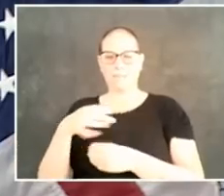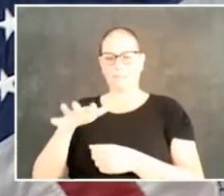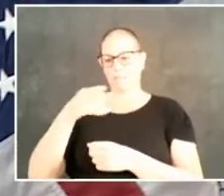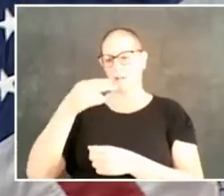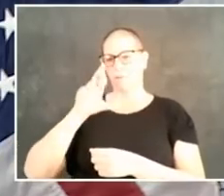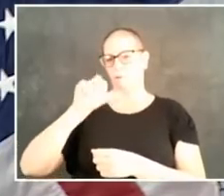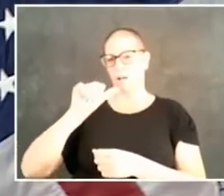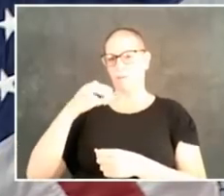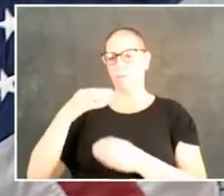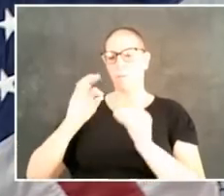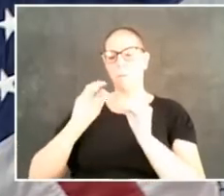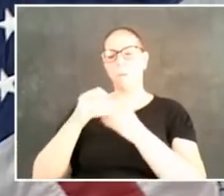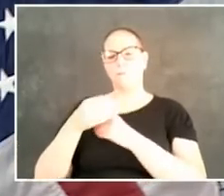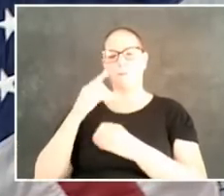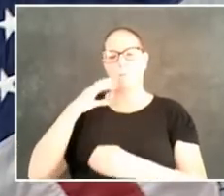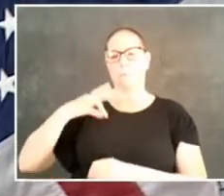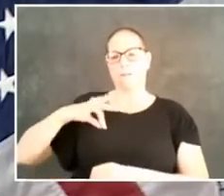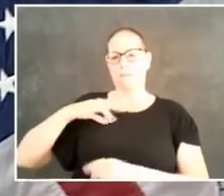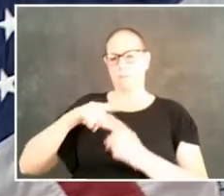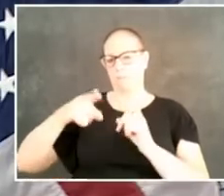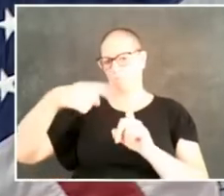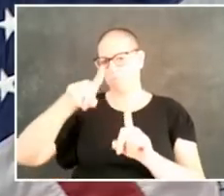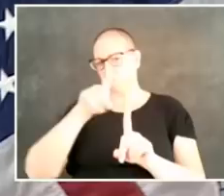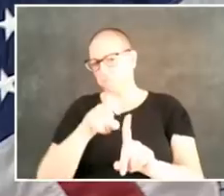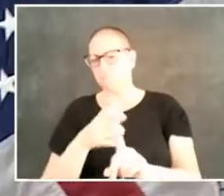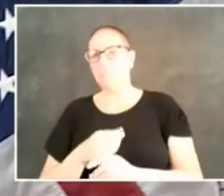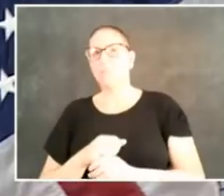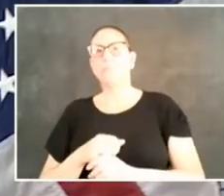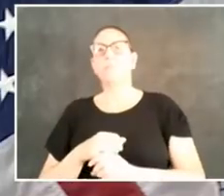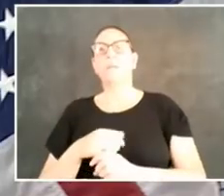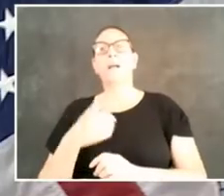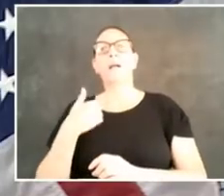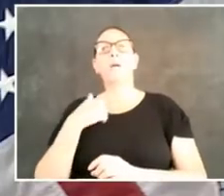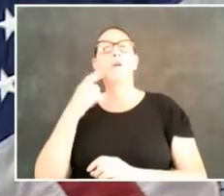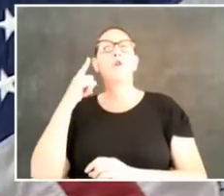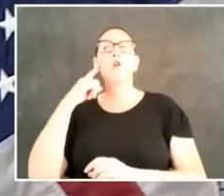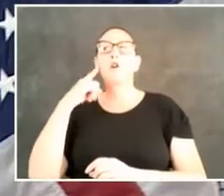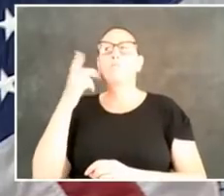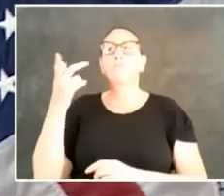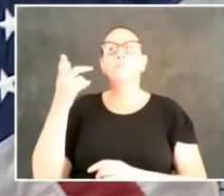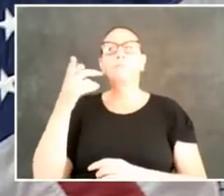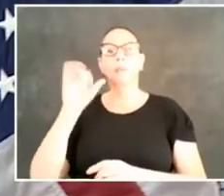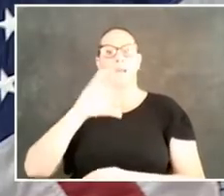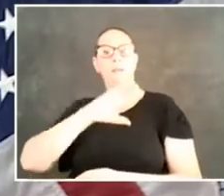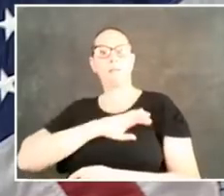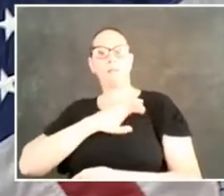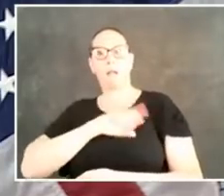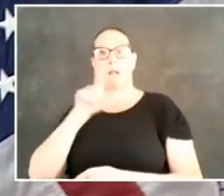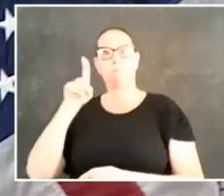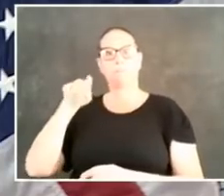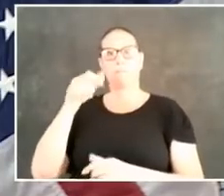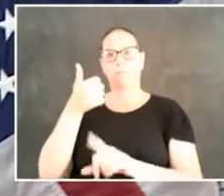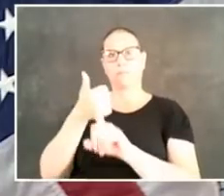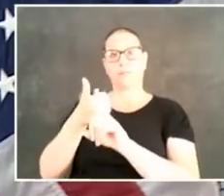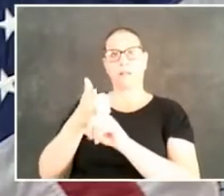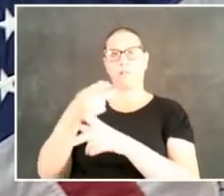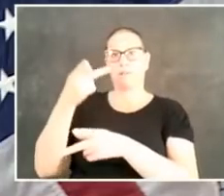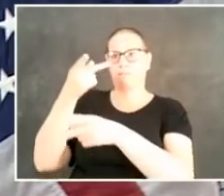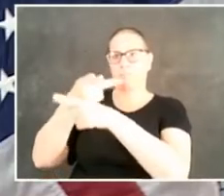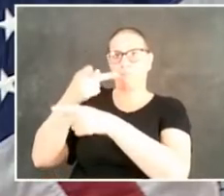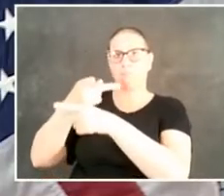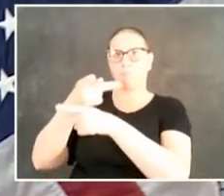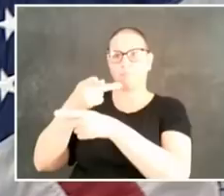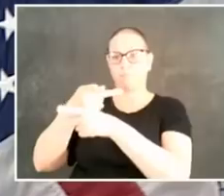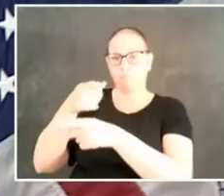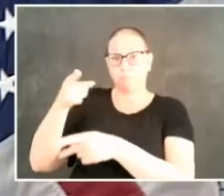the police that supervise those offices are no longer barring access to individuals if